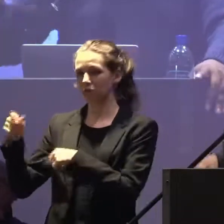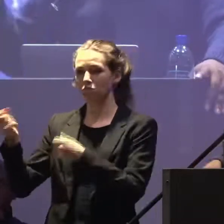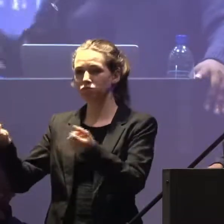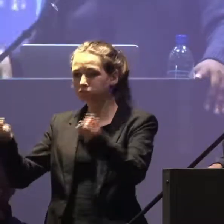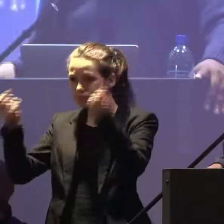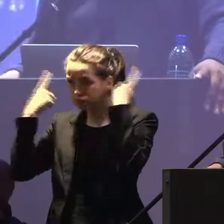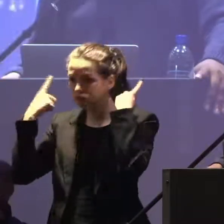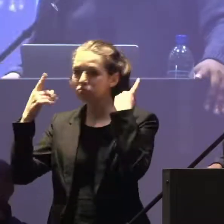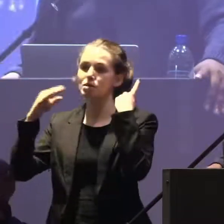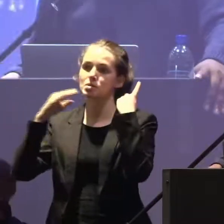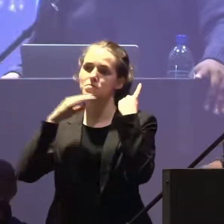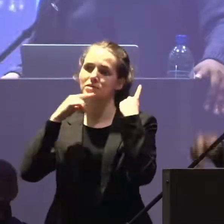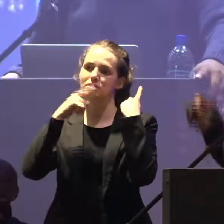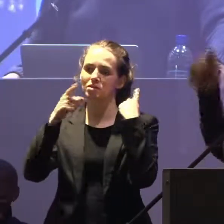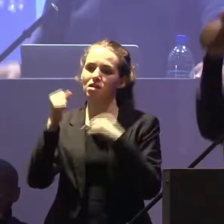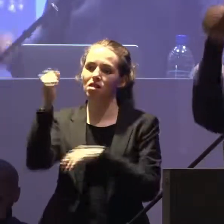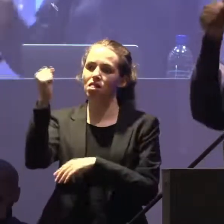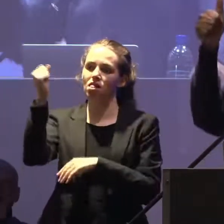campaign.